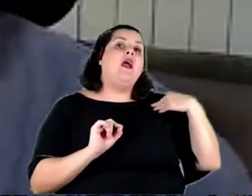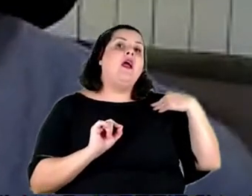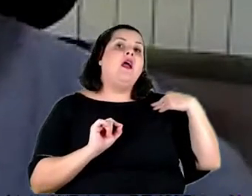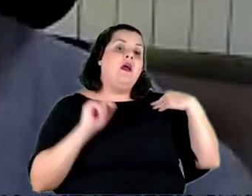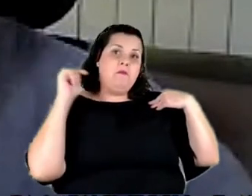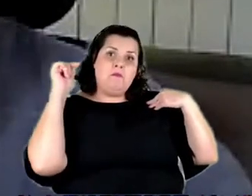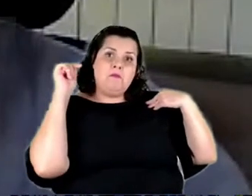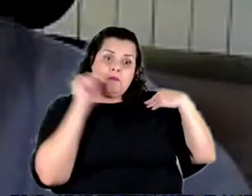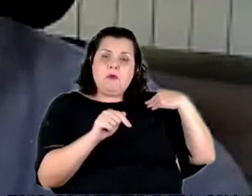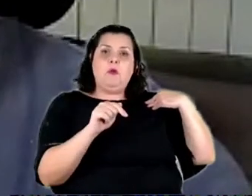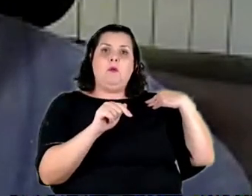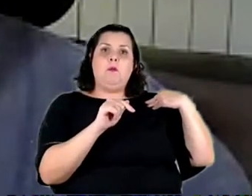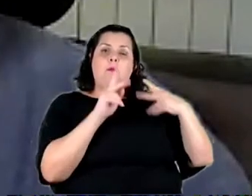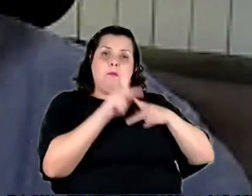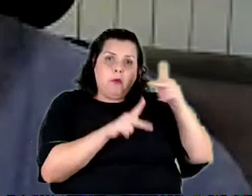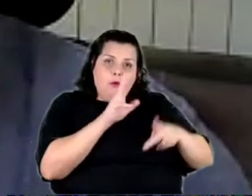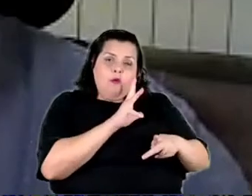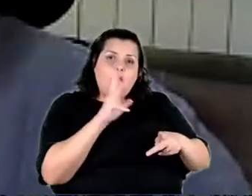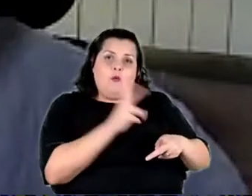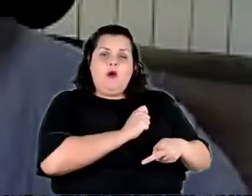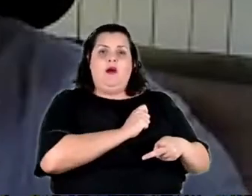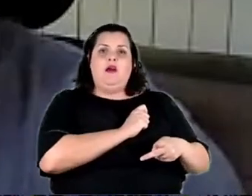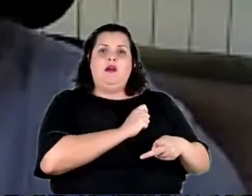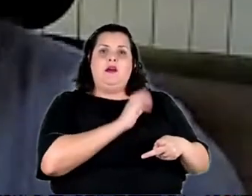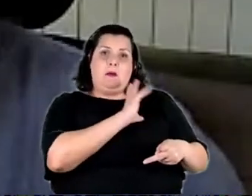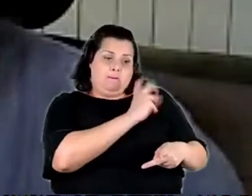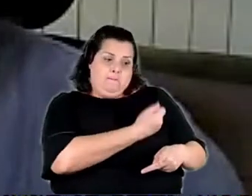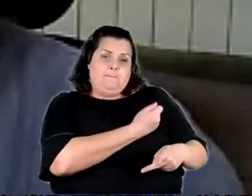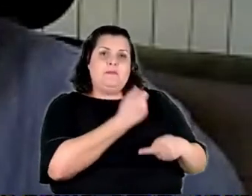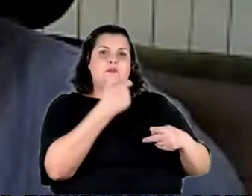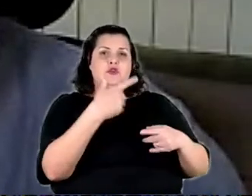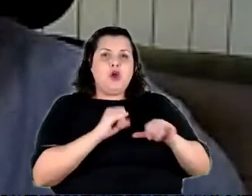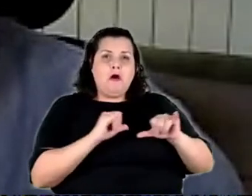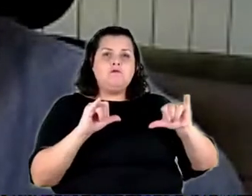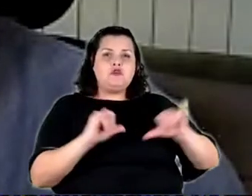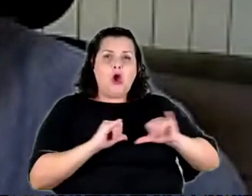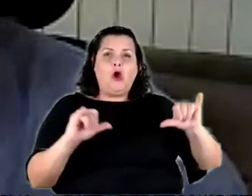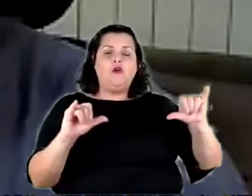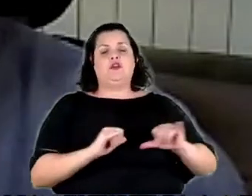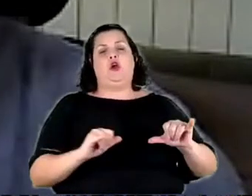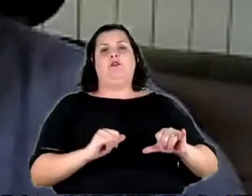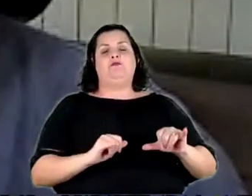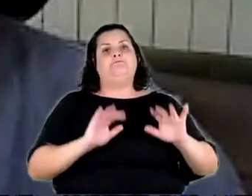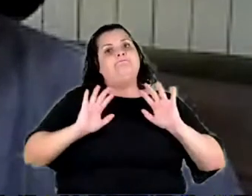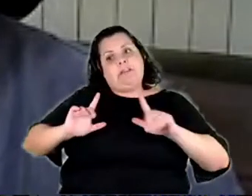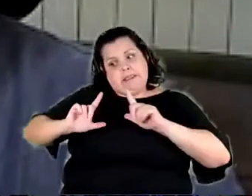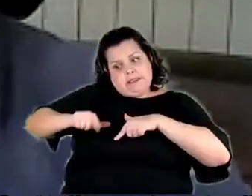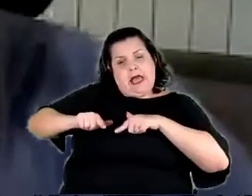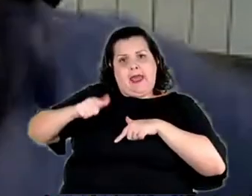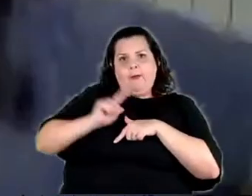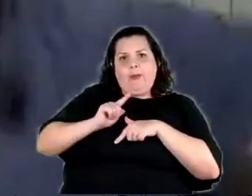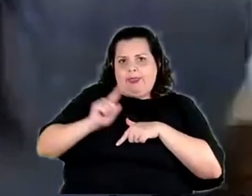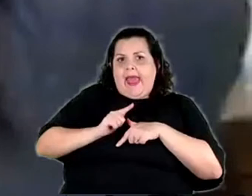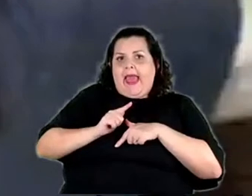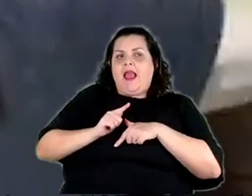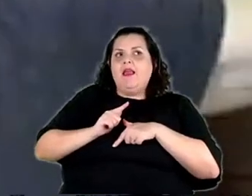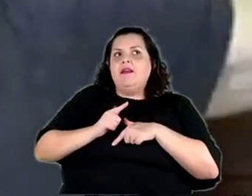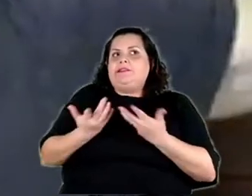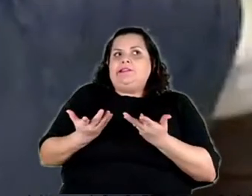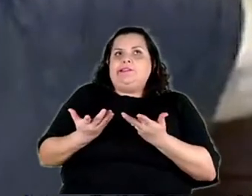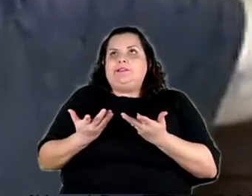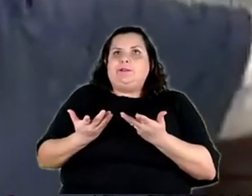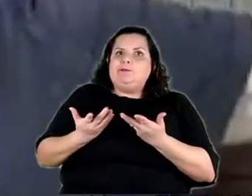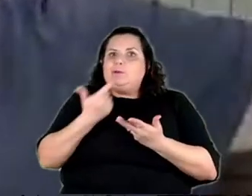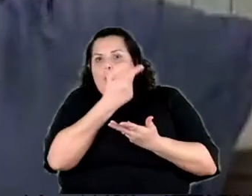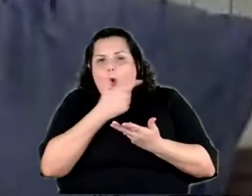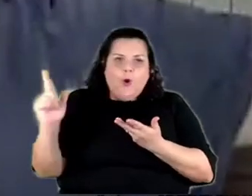doesn't have a choice. I don't believe we can create a Palestinian state now on the West Bank. And I'm speaking